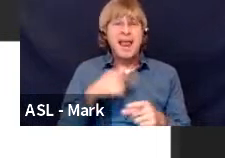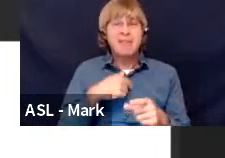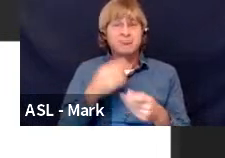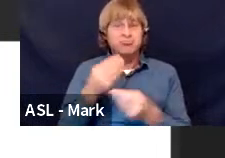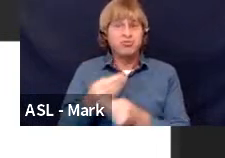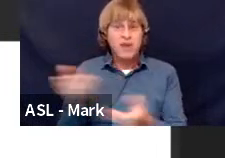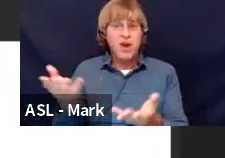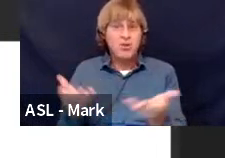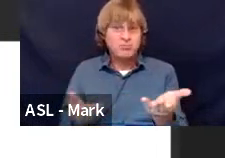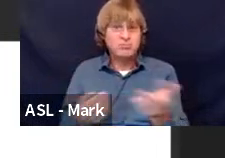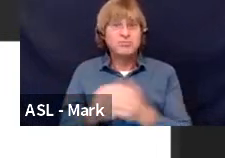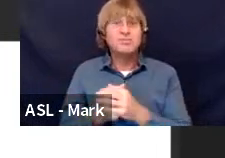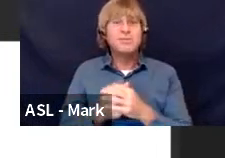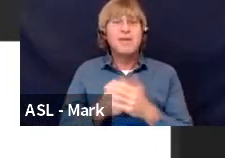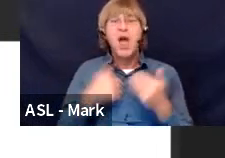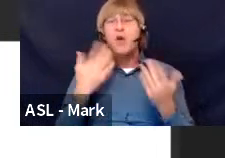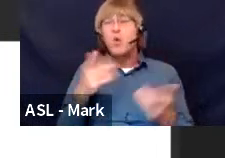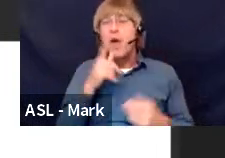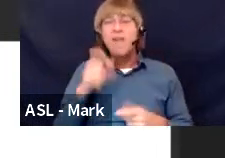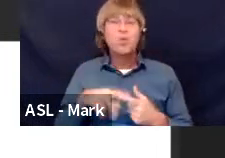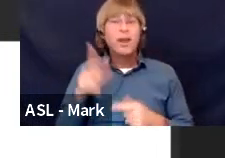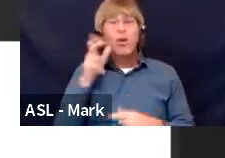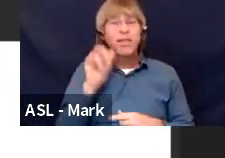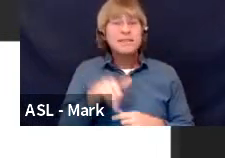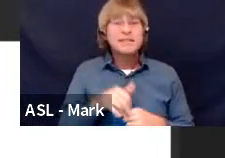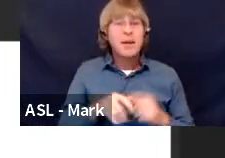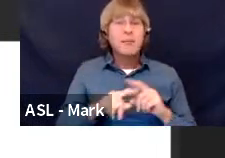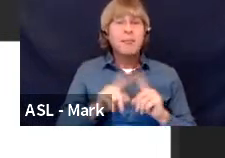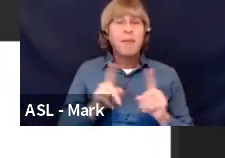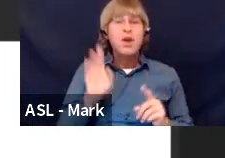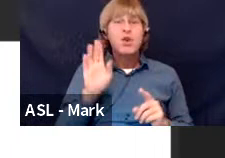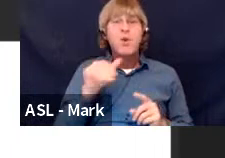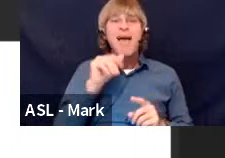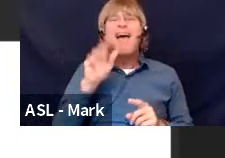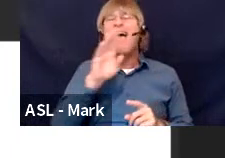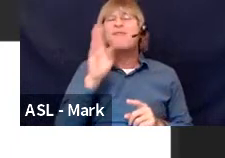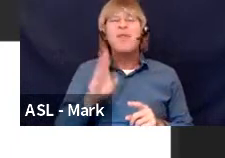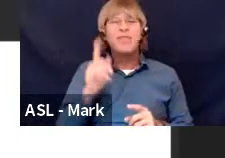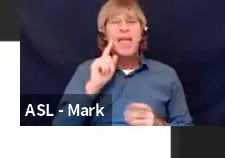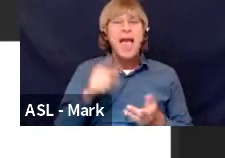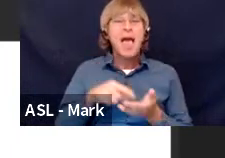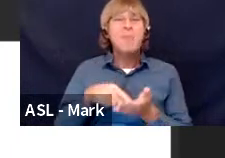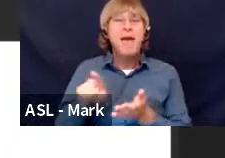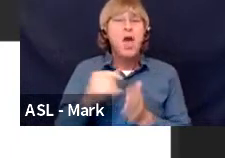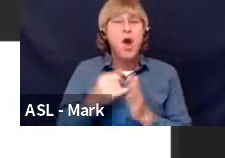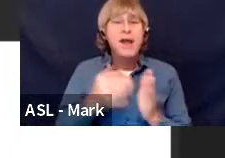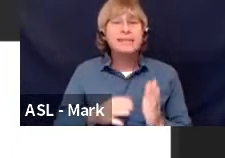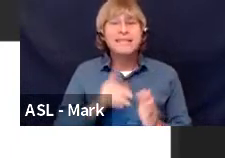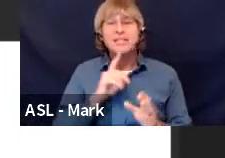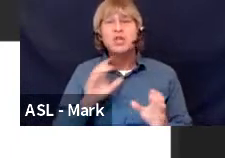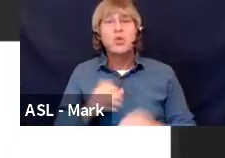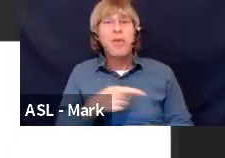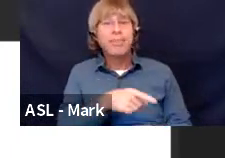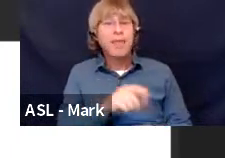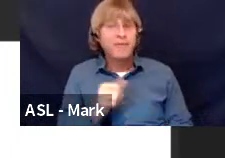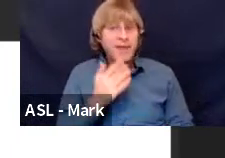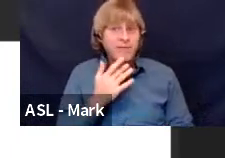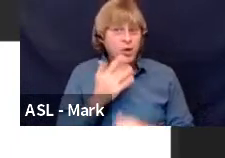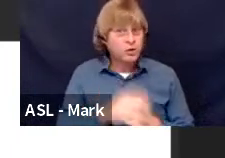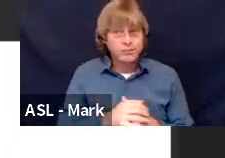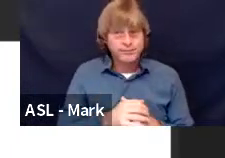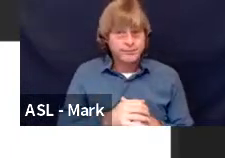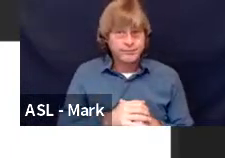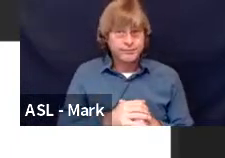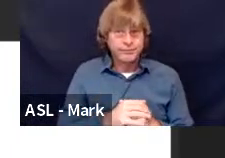this. I don't know who needs to hear this, but don't ever think paying an artist is doing them a